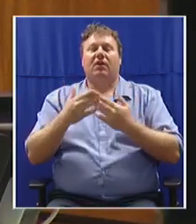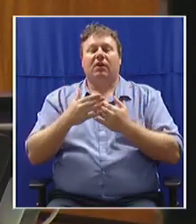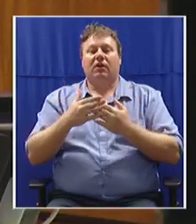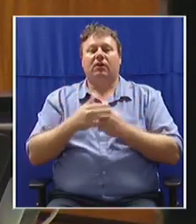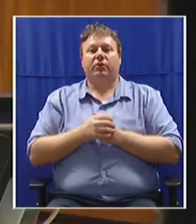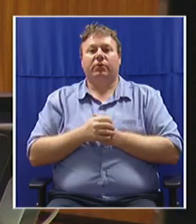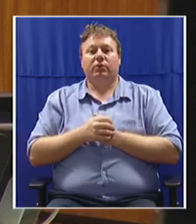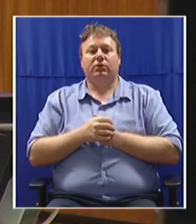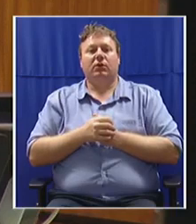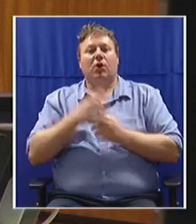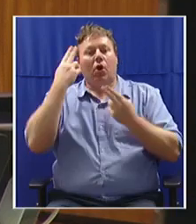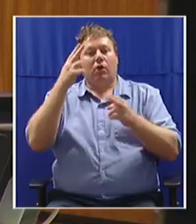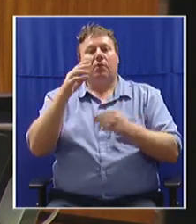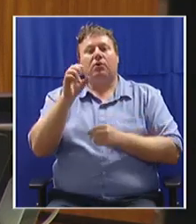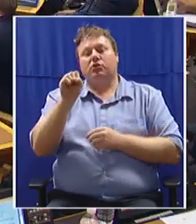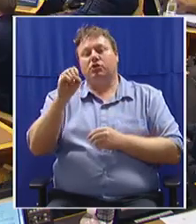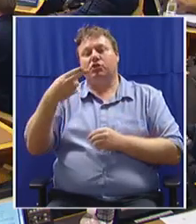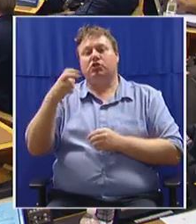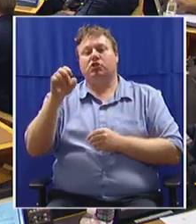Shakiman.